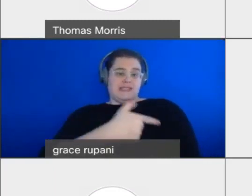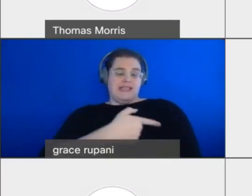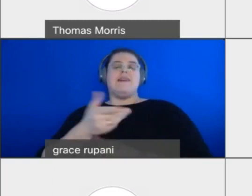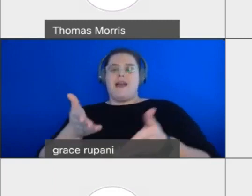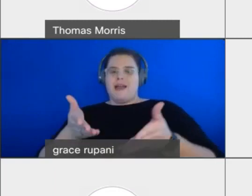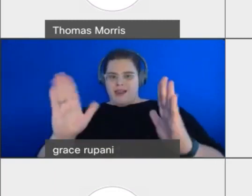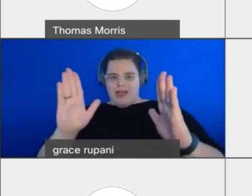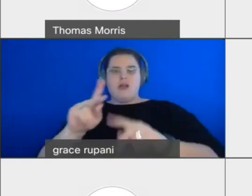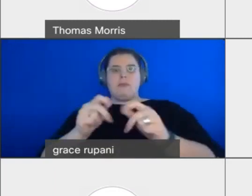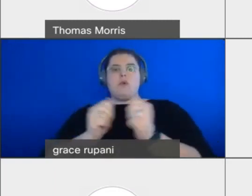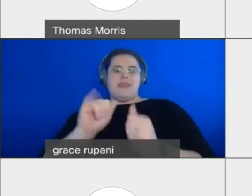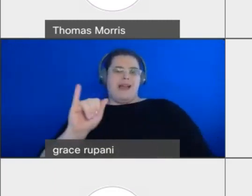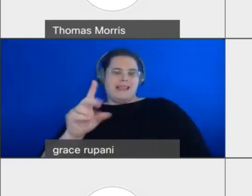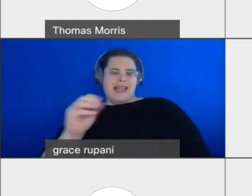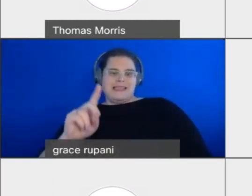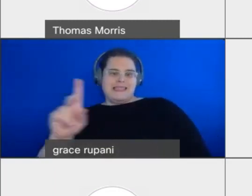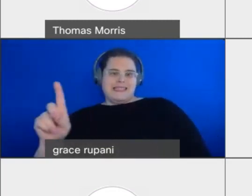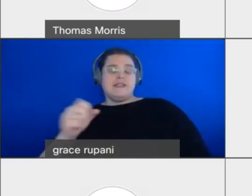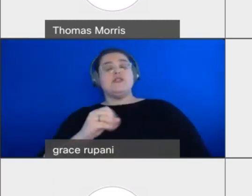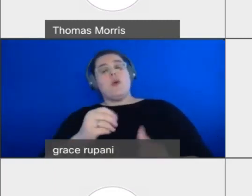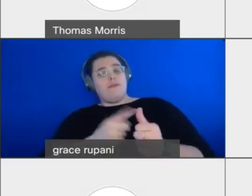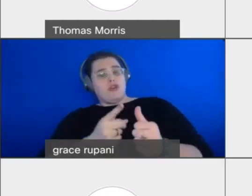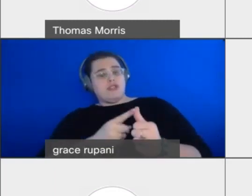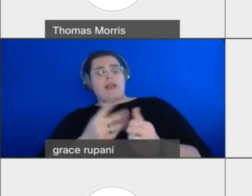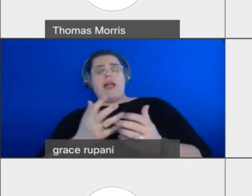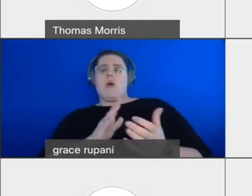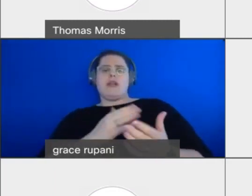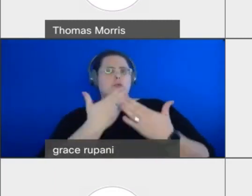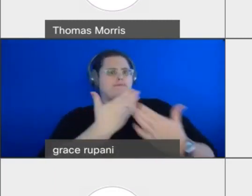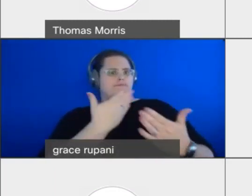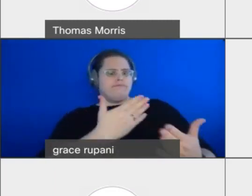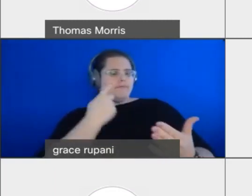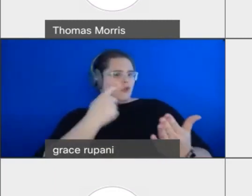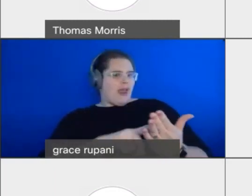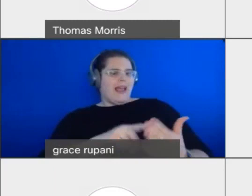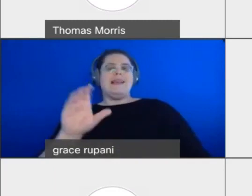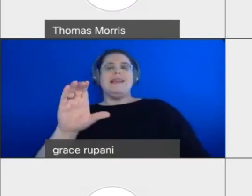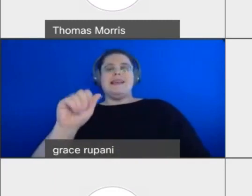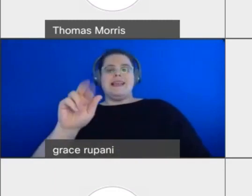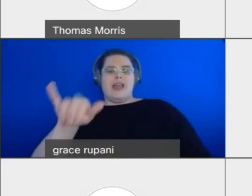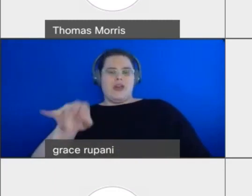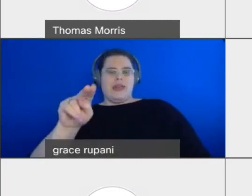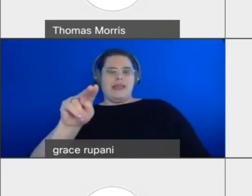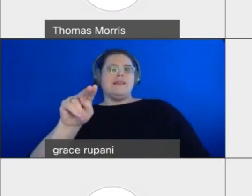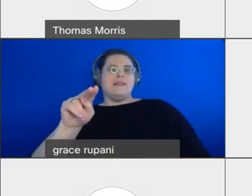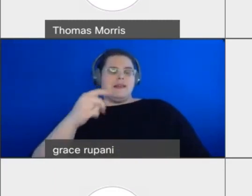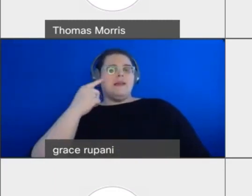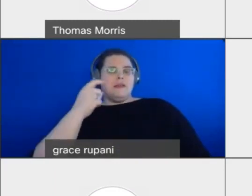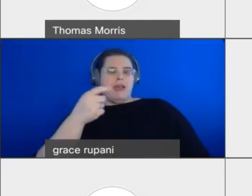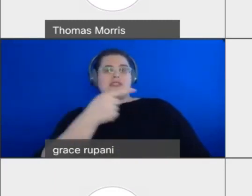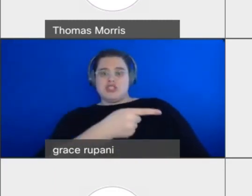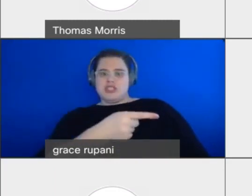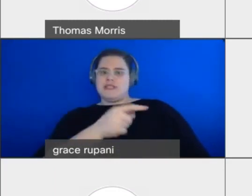recognize Karen, for one, who coordinates and makes sure that people with intellectual and